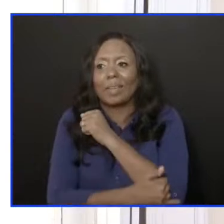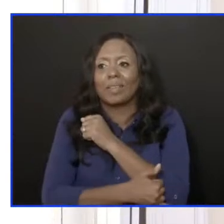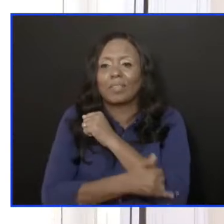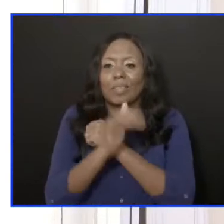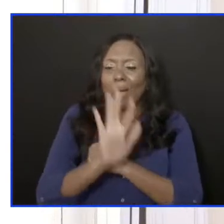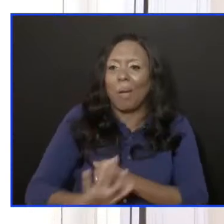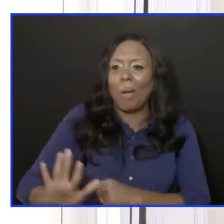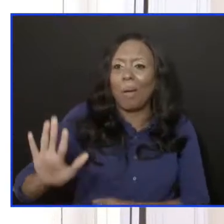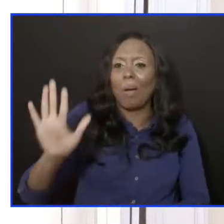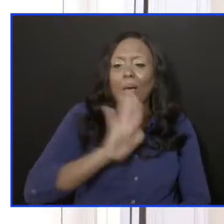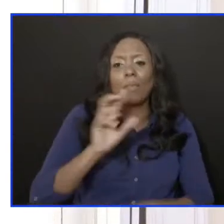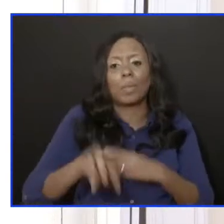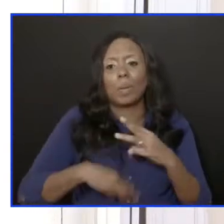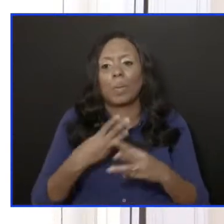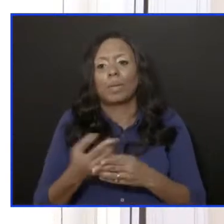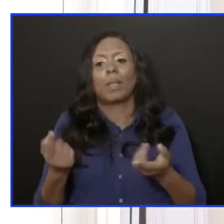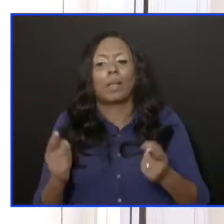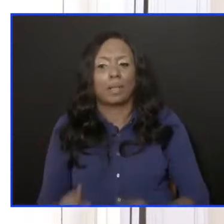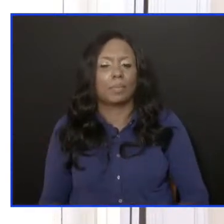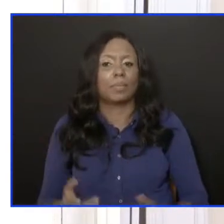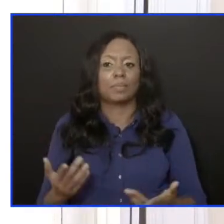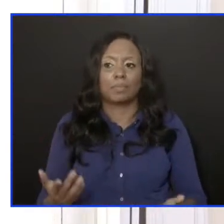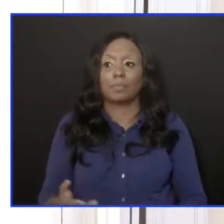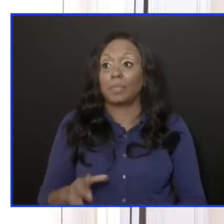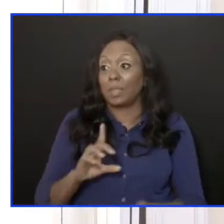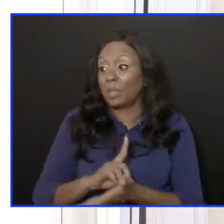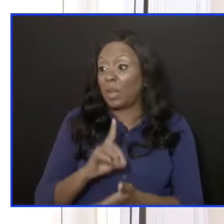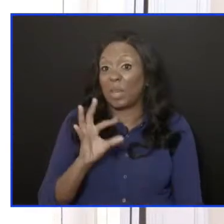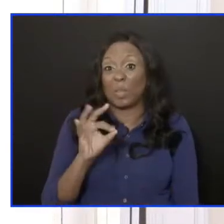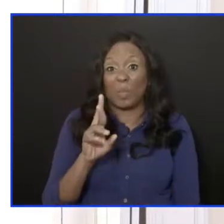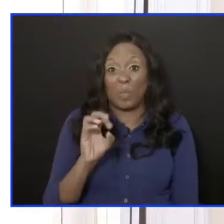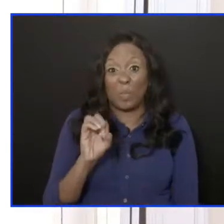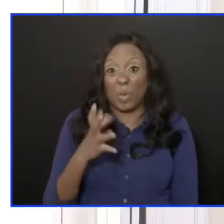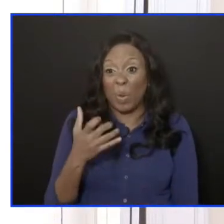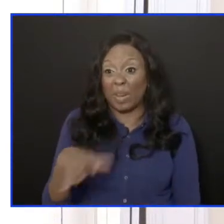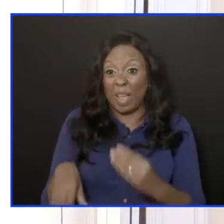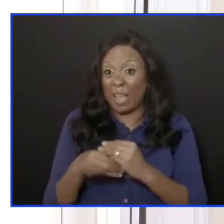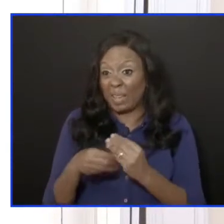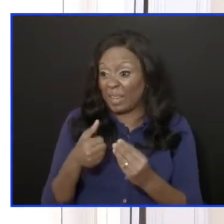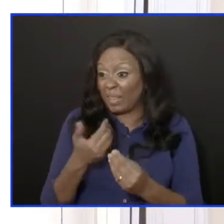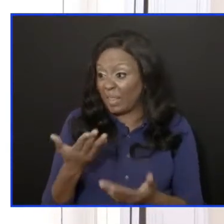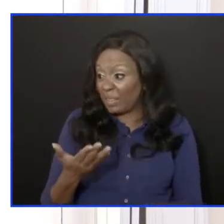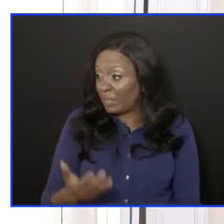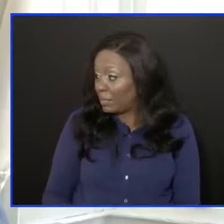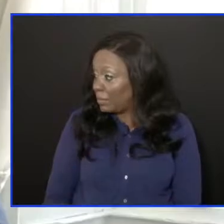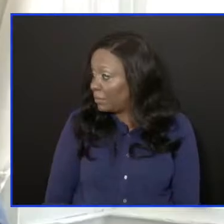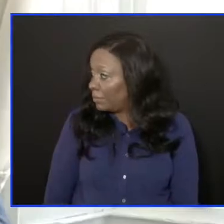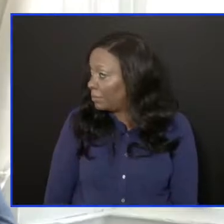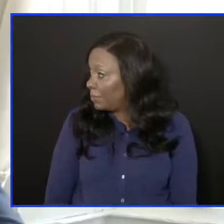world. And that is our reality. Dr. Ford, I don't know if you want to add to what I've said. Thank you.